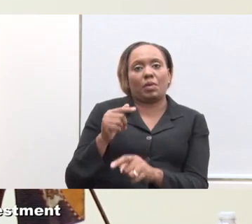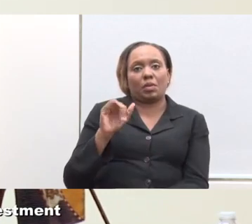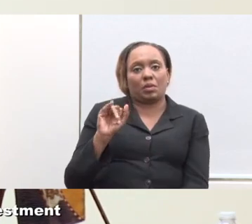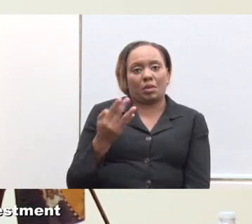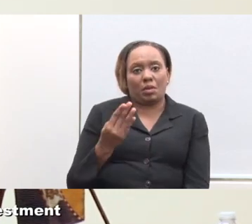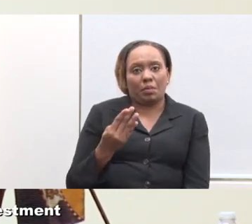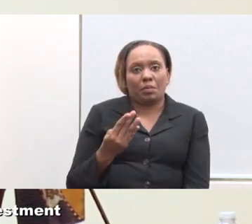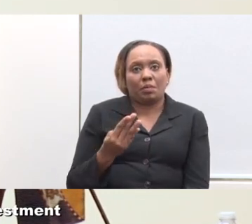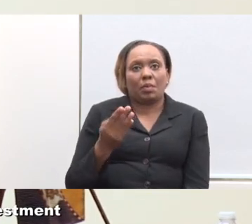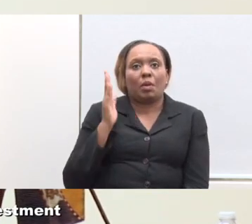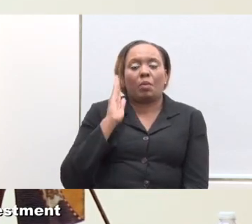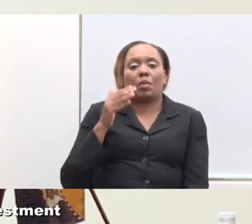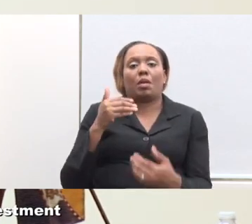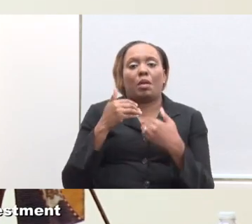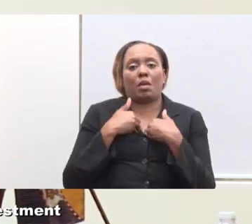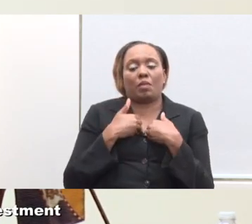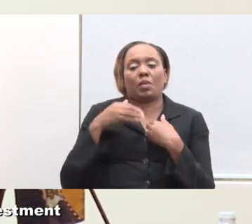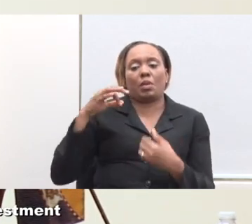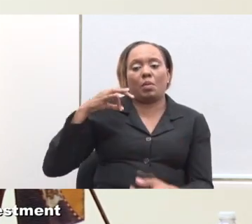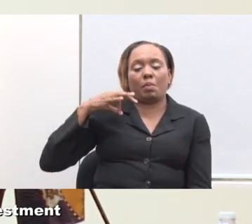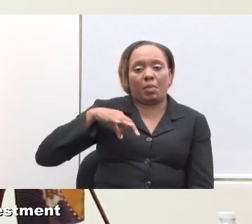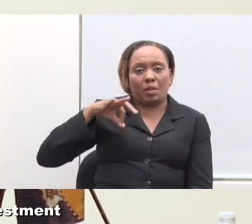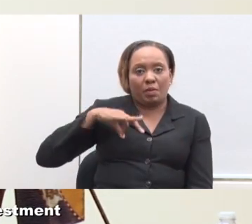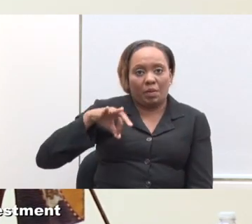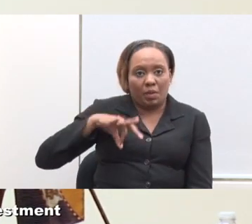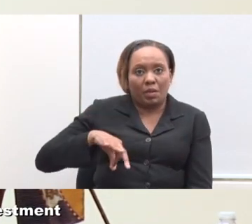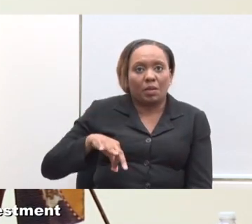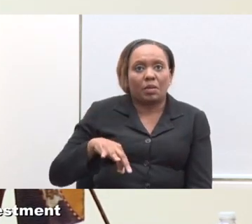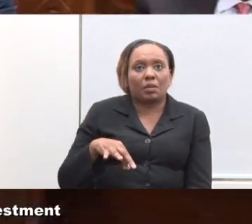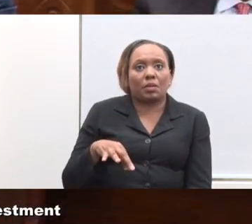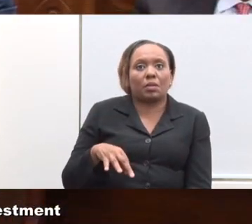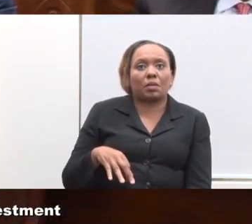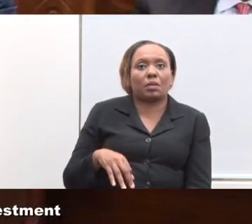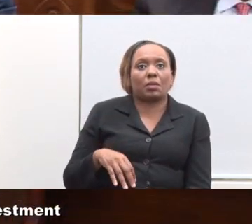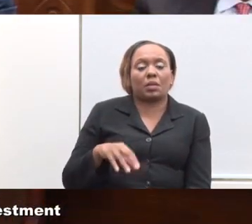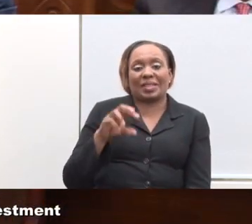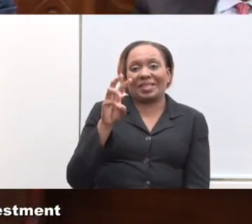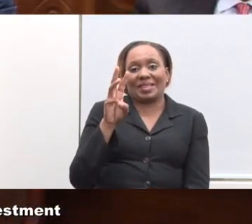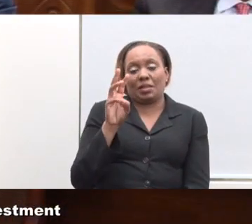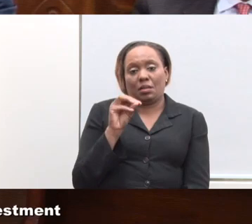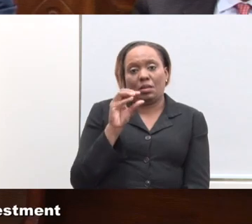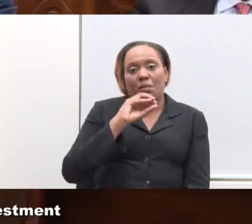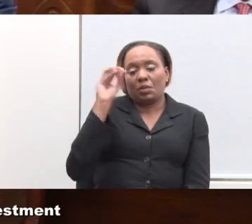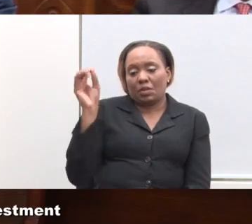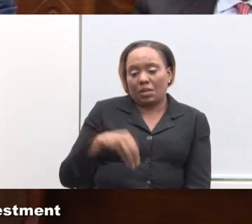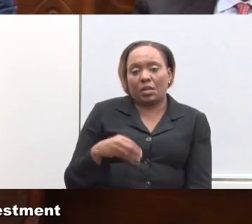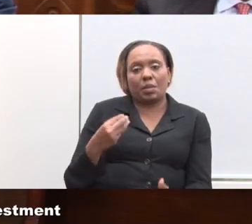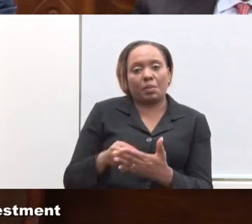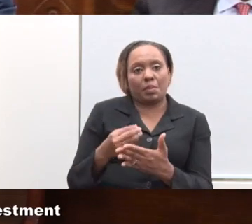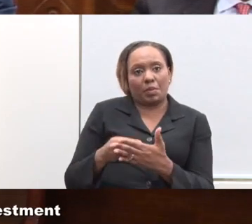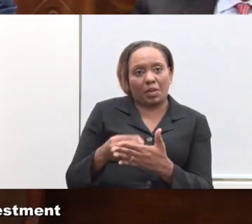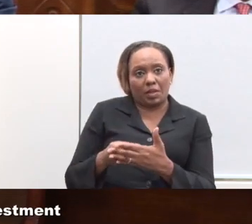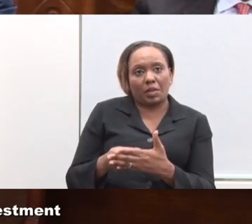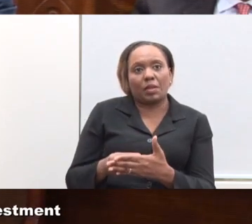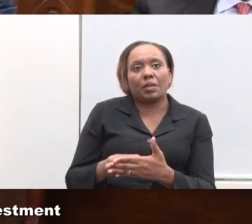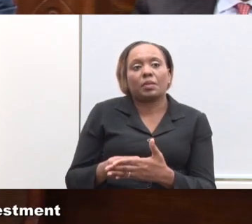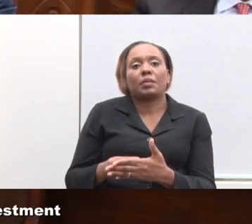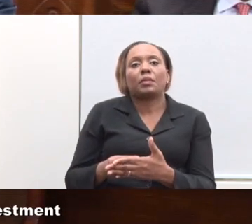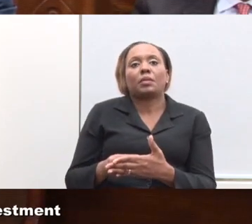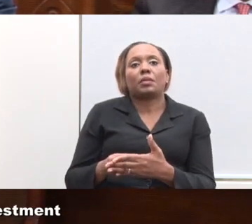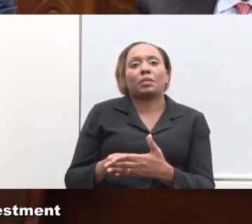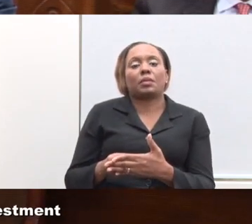their unemployment benefits, which will guarantee them 60% of their earnings, insurable